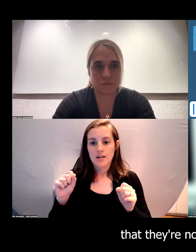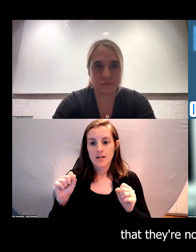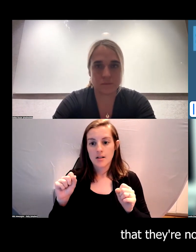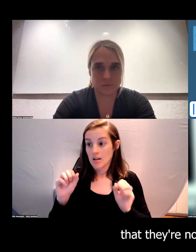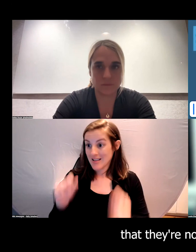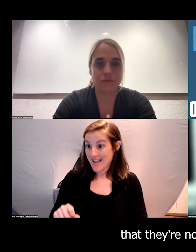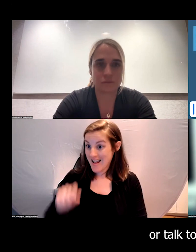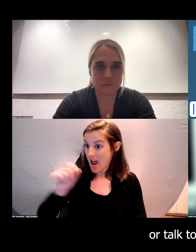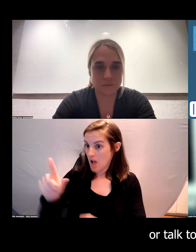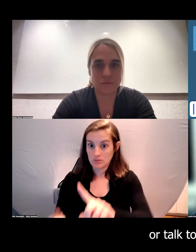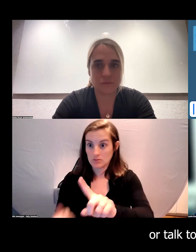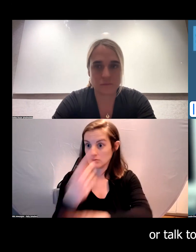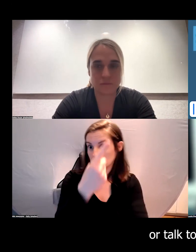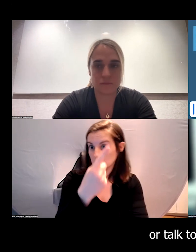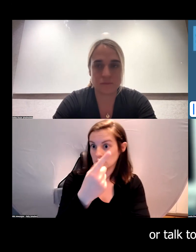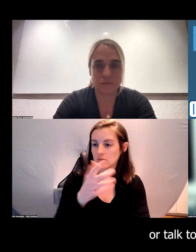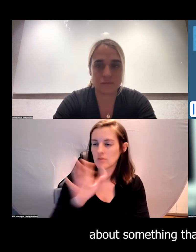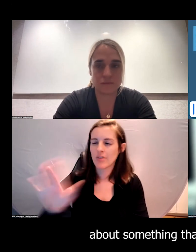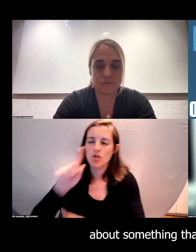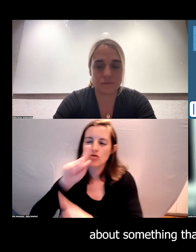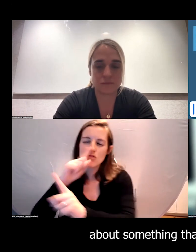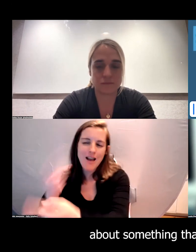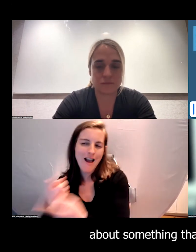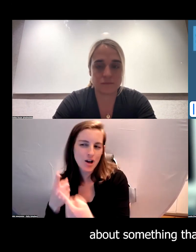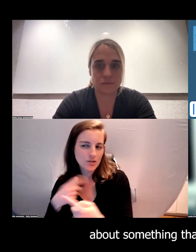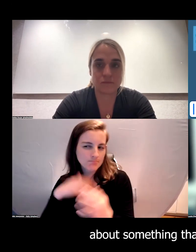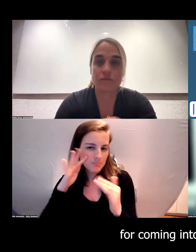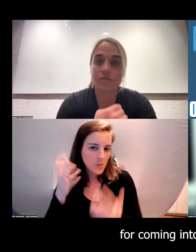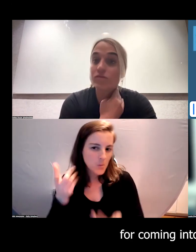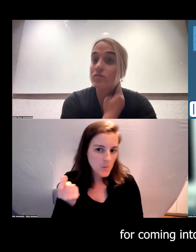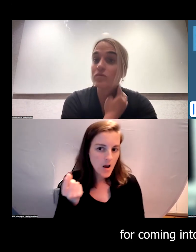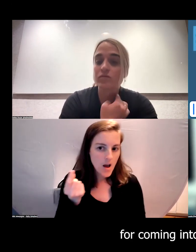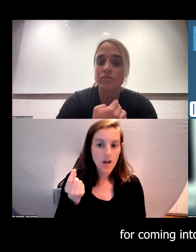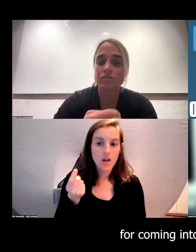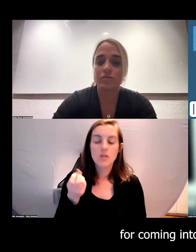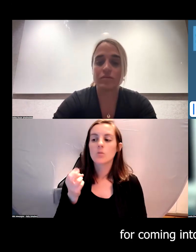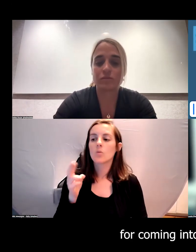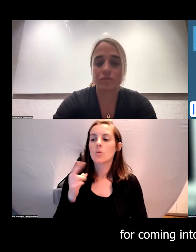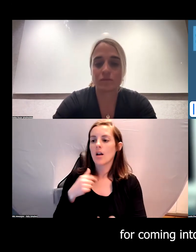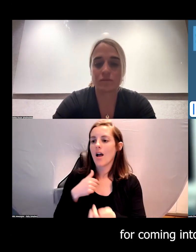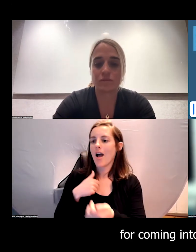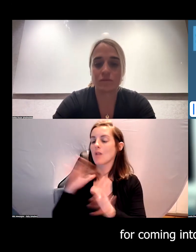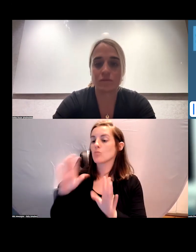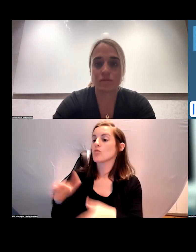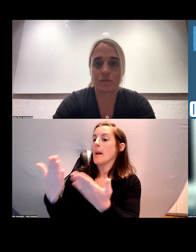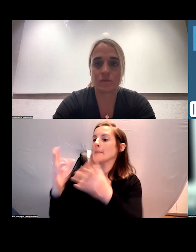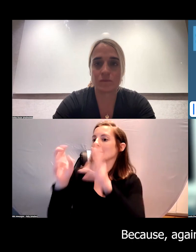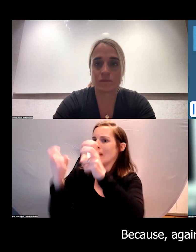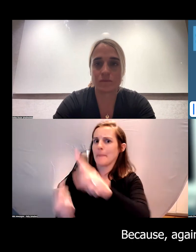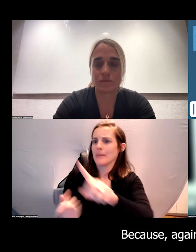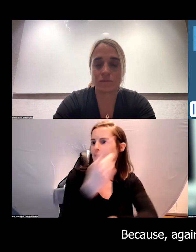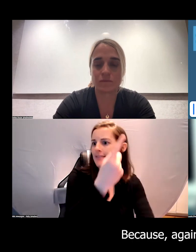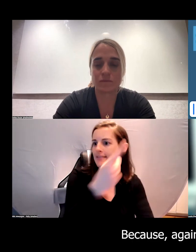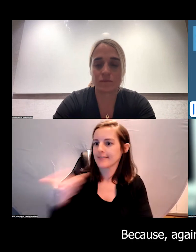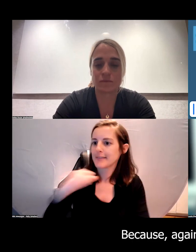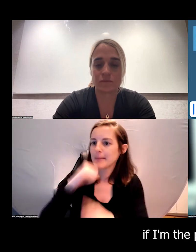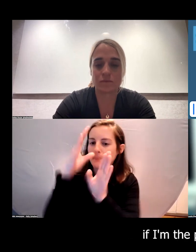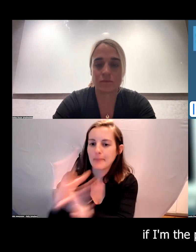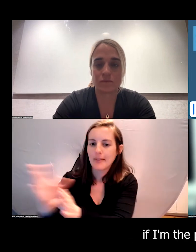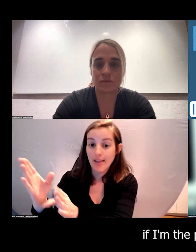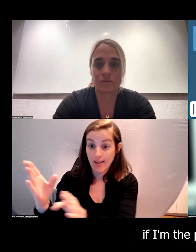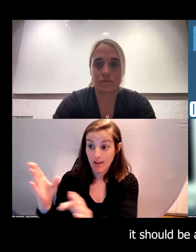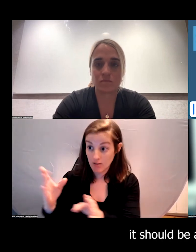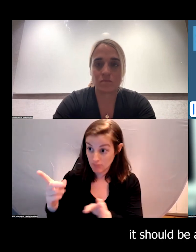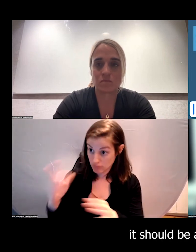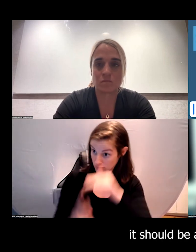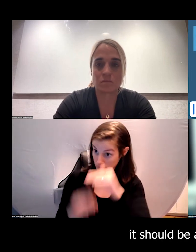expecting? Or talk to them about something that they didn't plan for coming into this visit? Because again, this care, if I'm